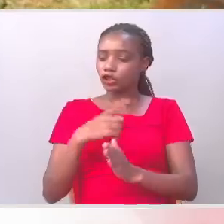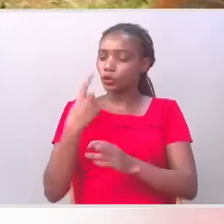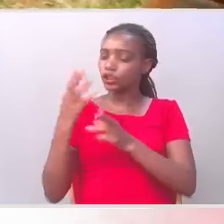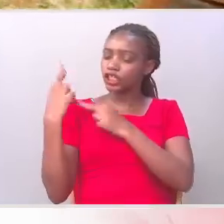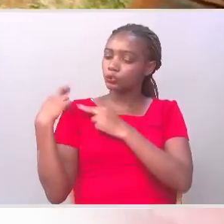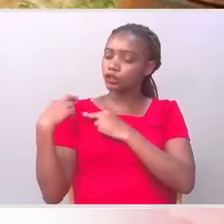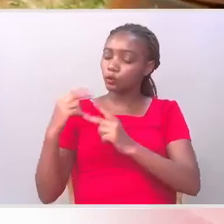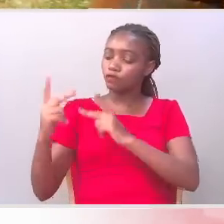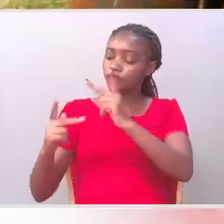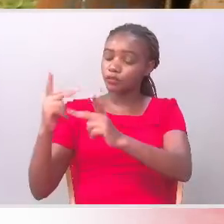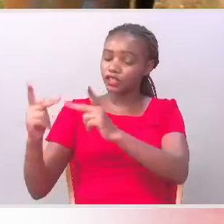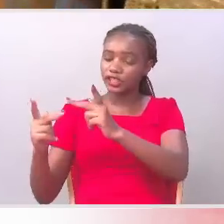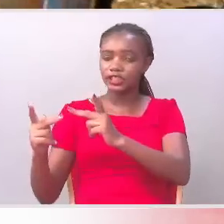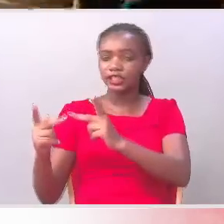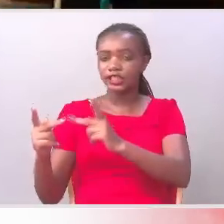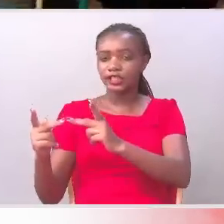of that particular